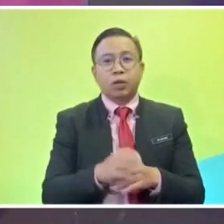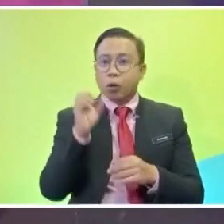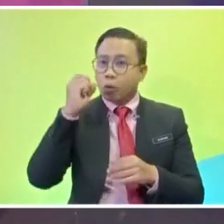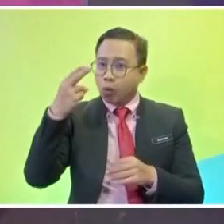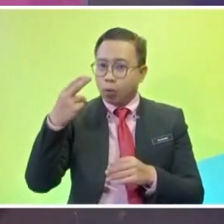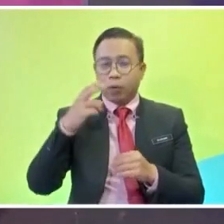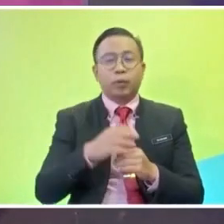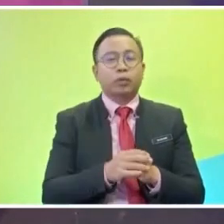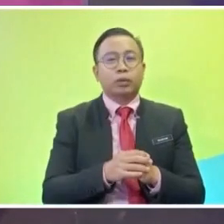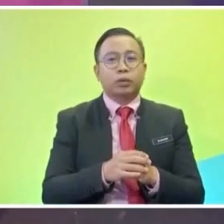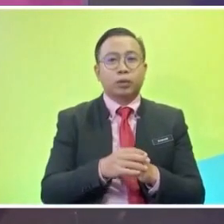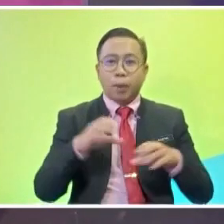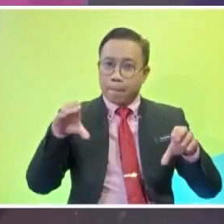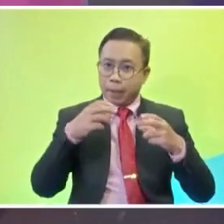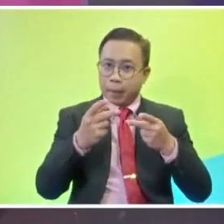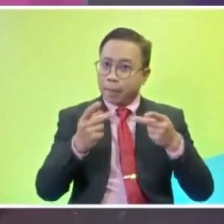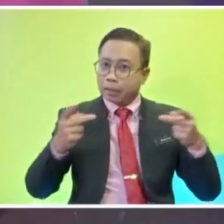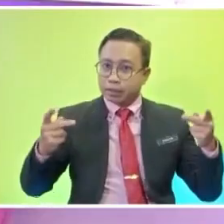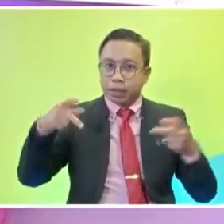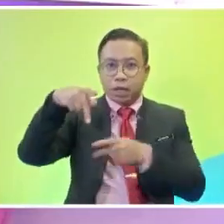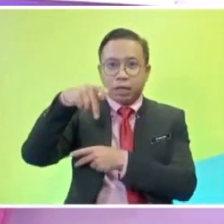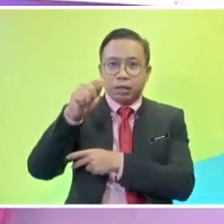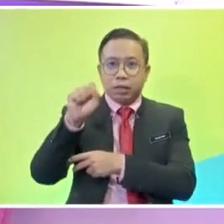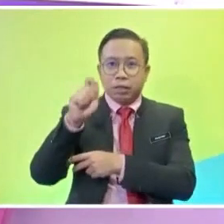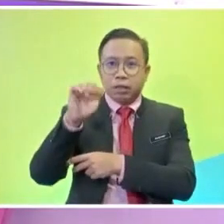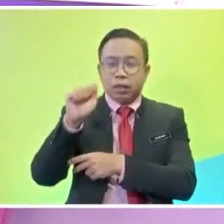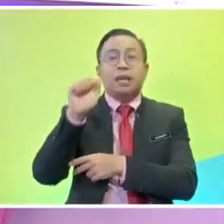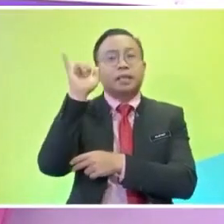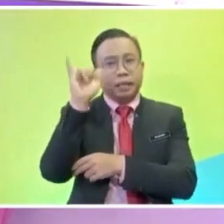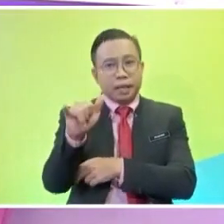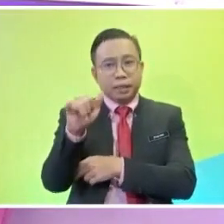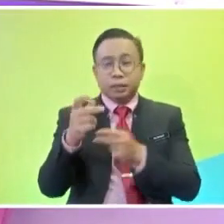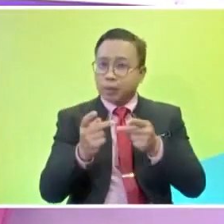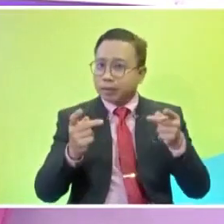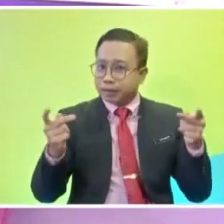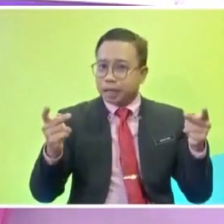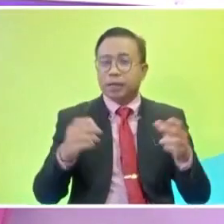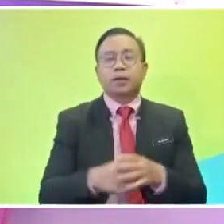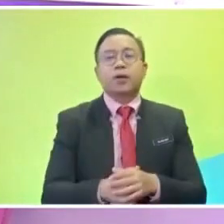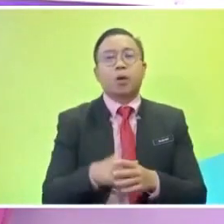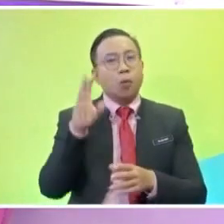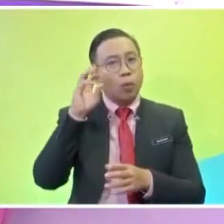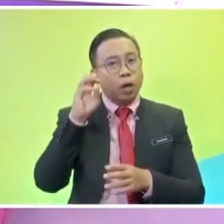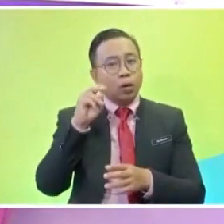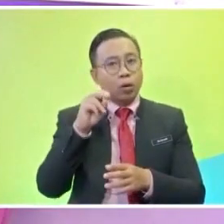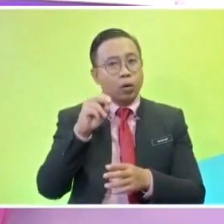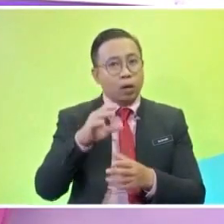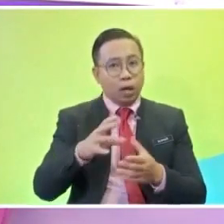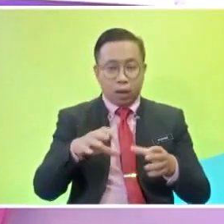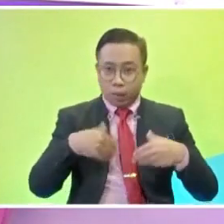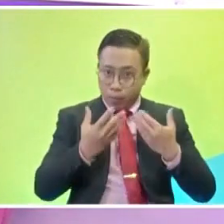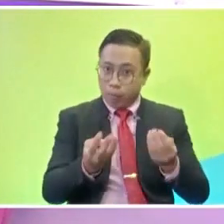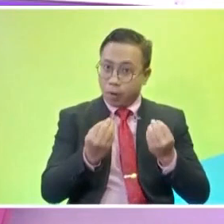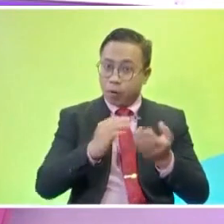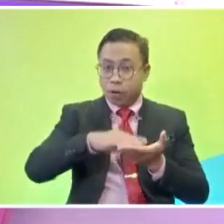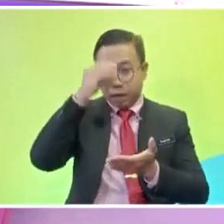Oh! Do you make pasta? Yes, pasta. Oh, wow. Okay. Would you like to learn how to